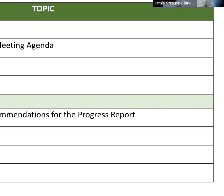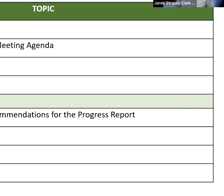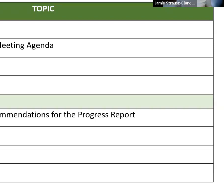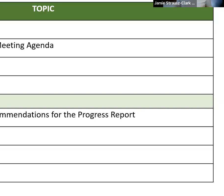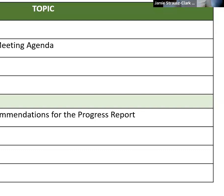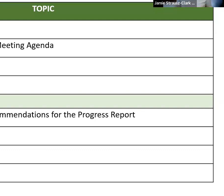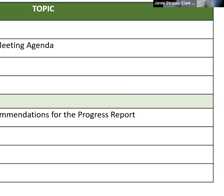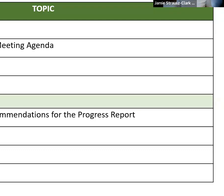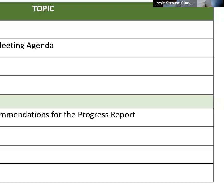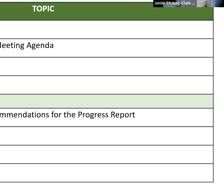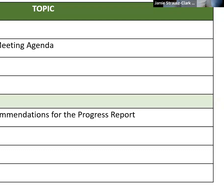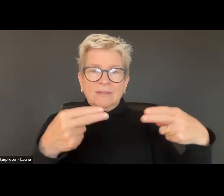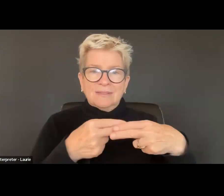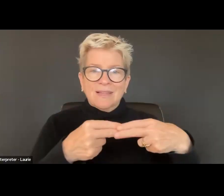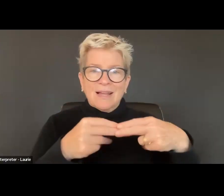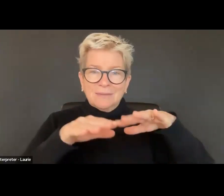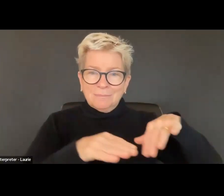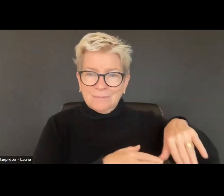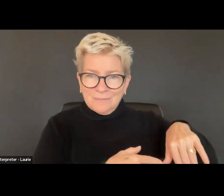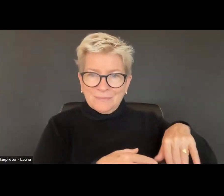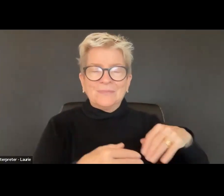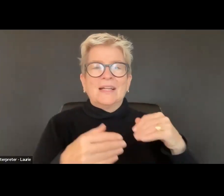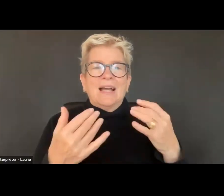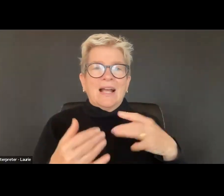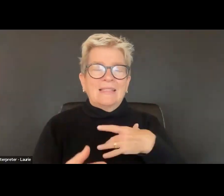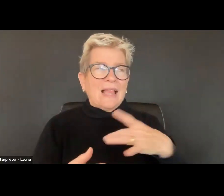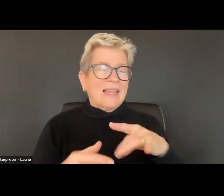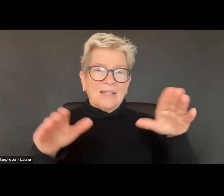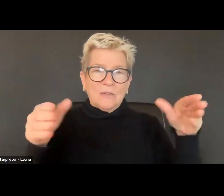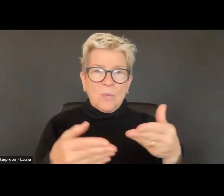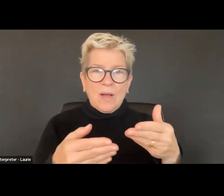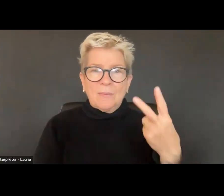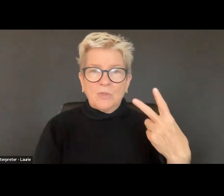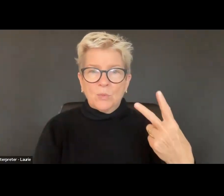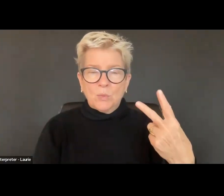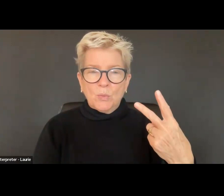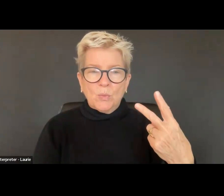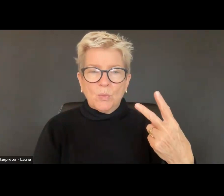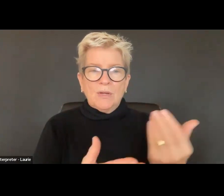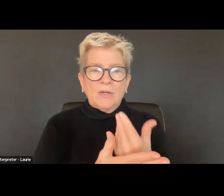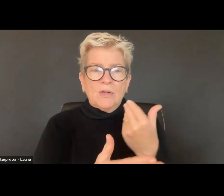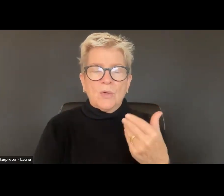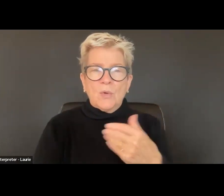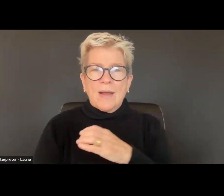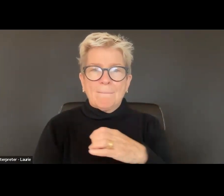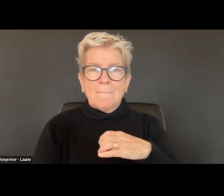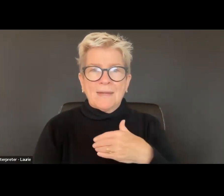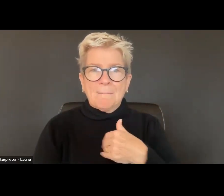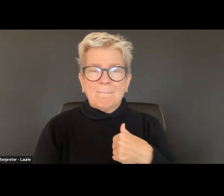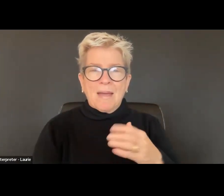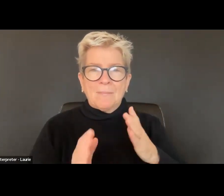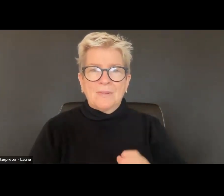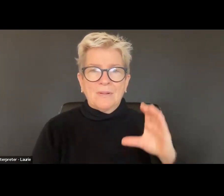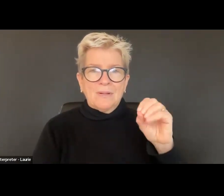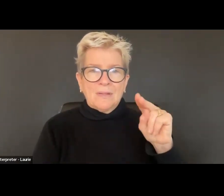down the slides for a moment because I would like to welcome our two new committee members. We have